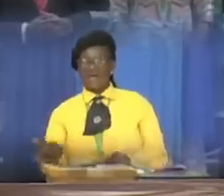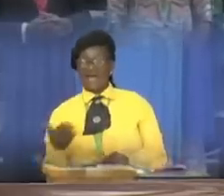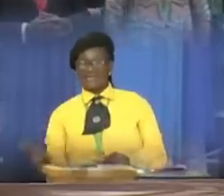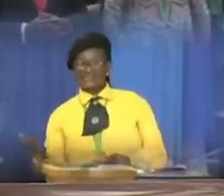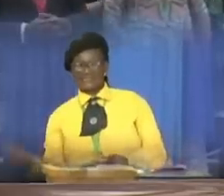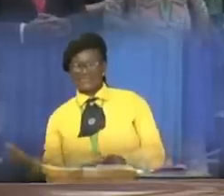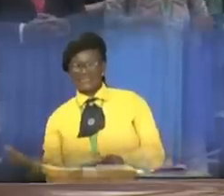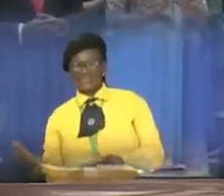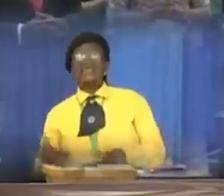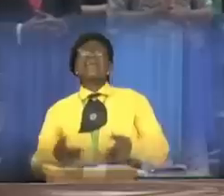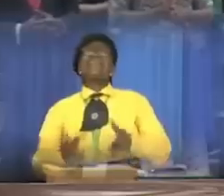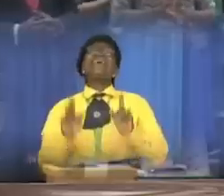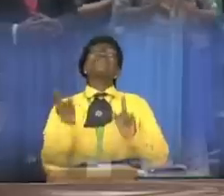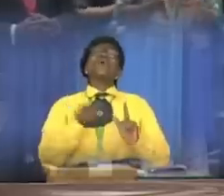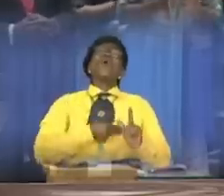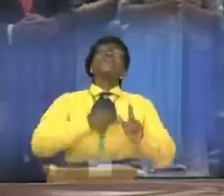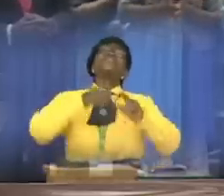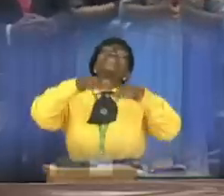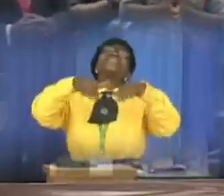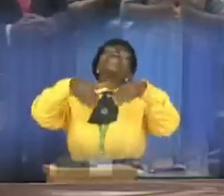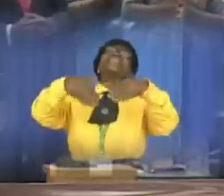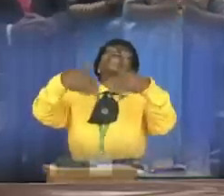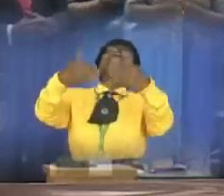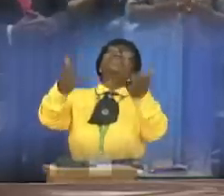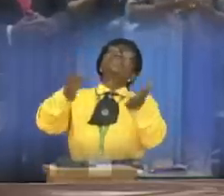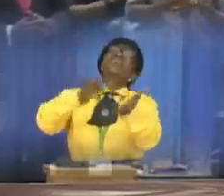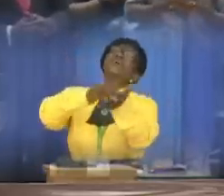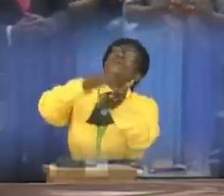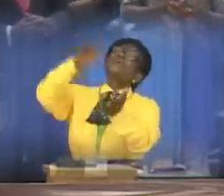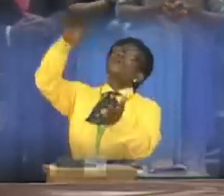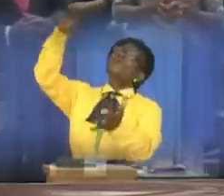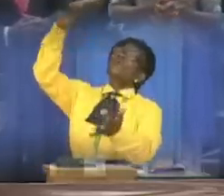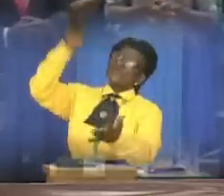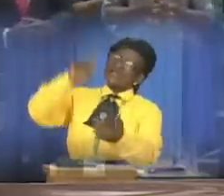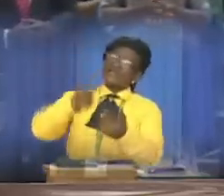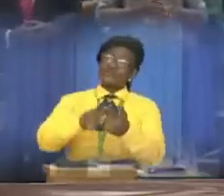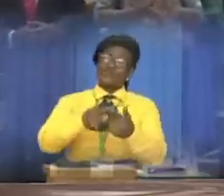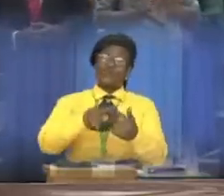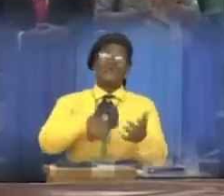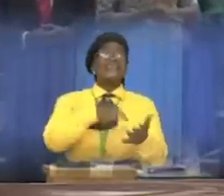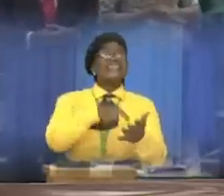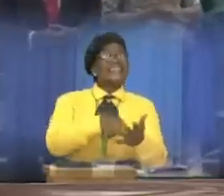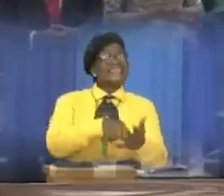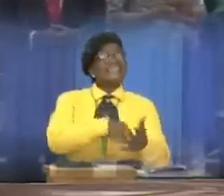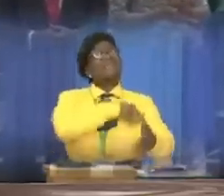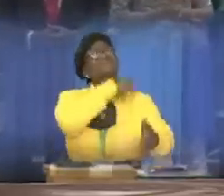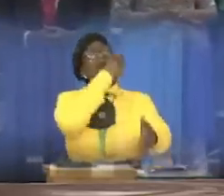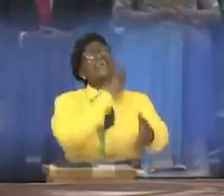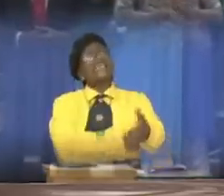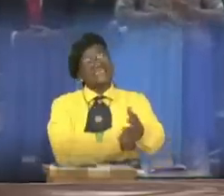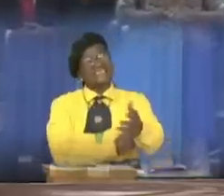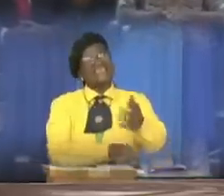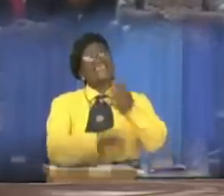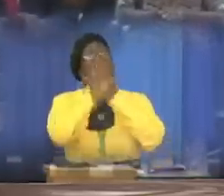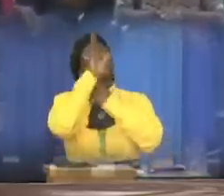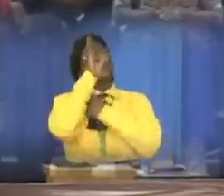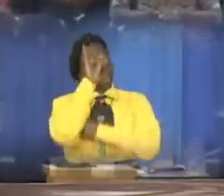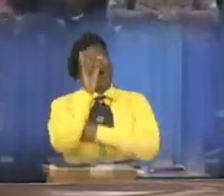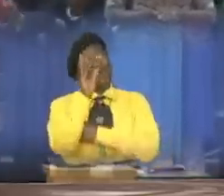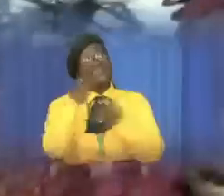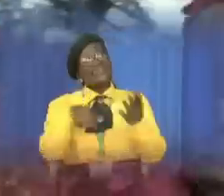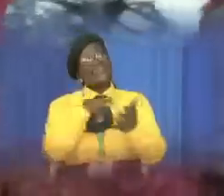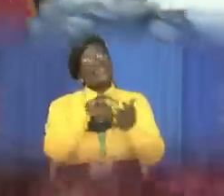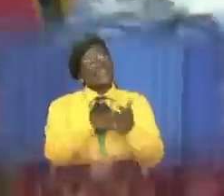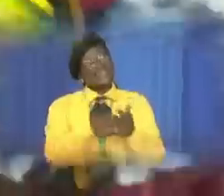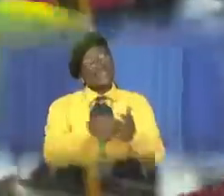to this God, this Almighty God, this King of Kings, this Lord of Lords, this I am that